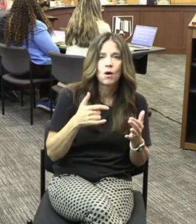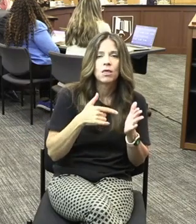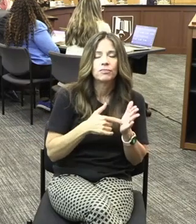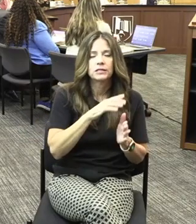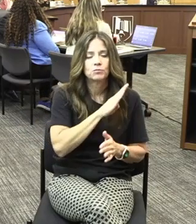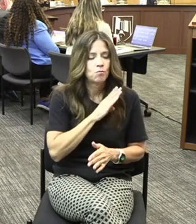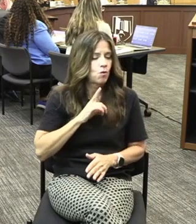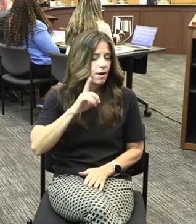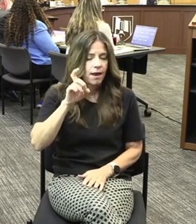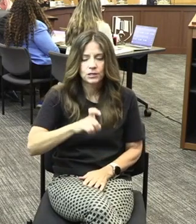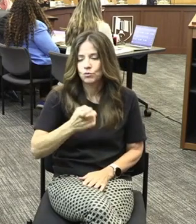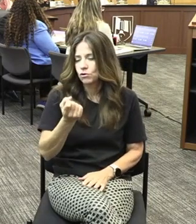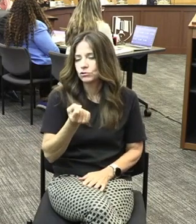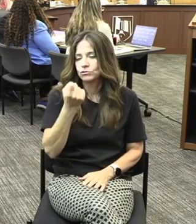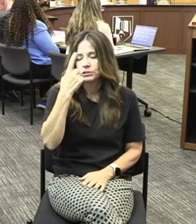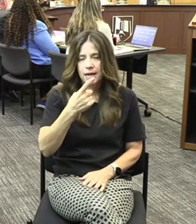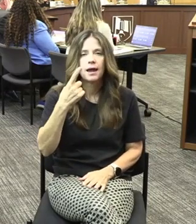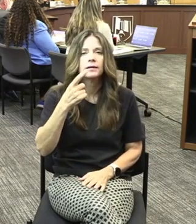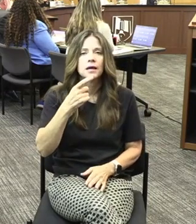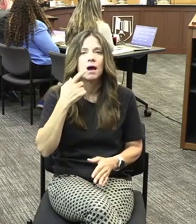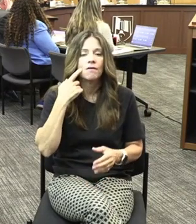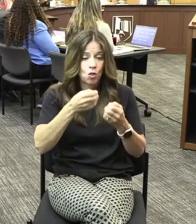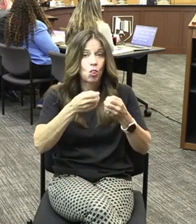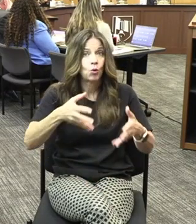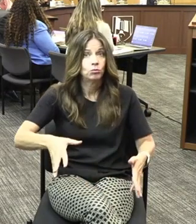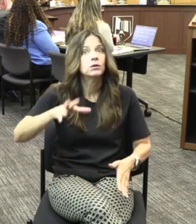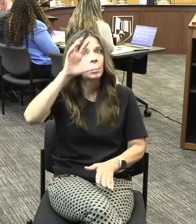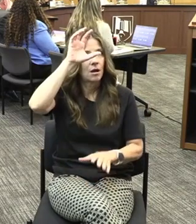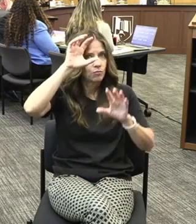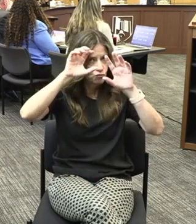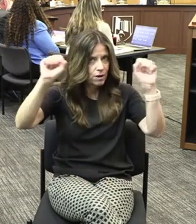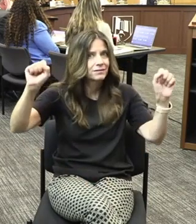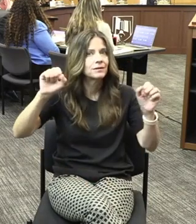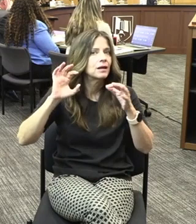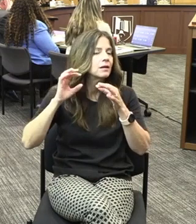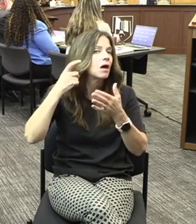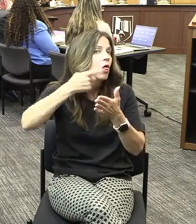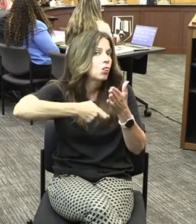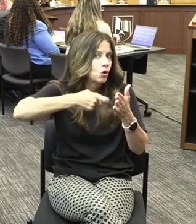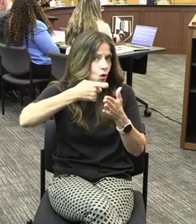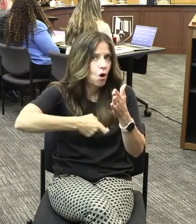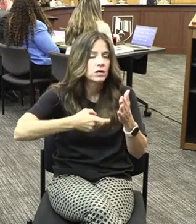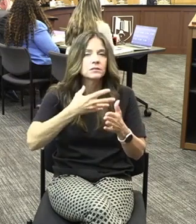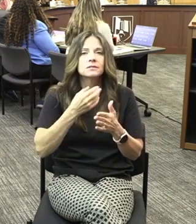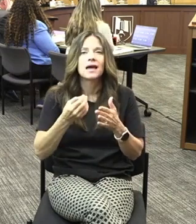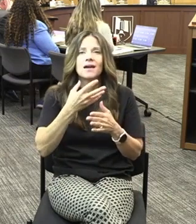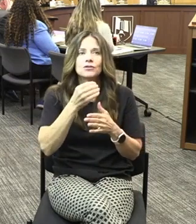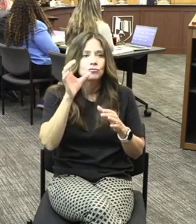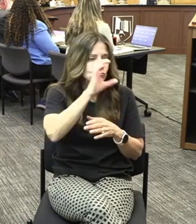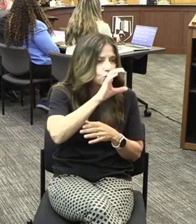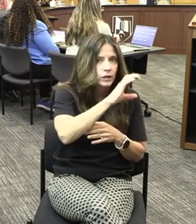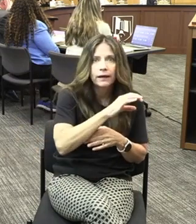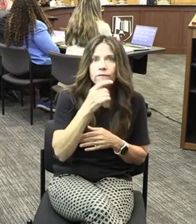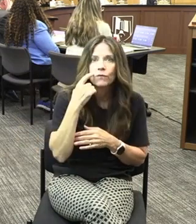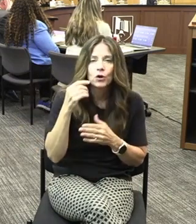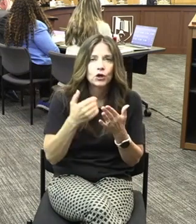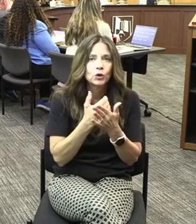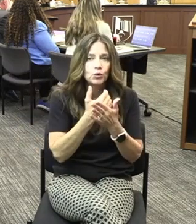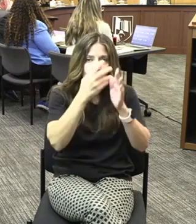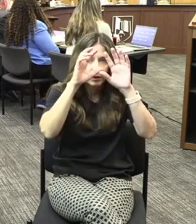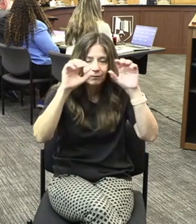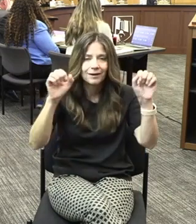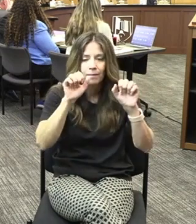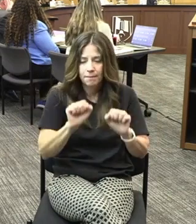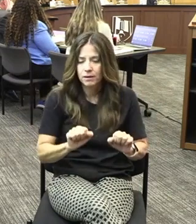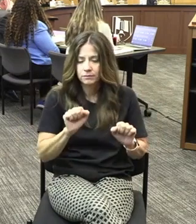has to understand the consequences of losing a president, the costs associated with an executive level search firm, and the possibility that we may